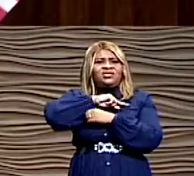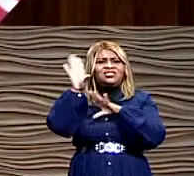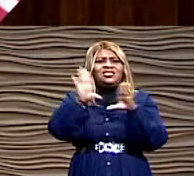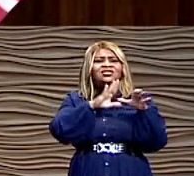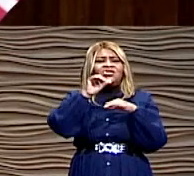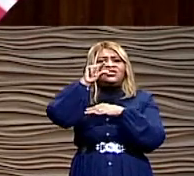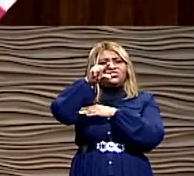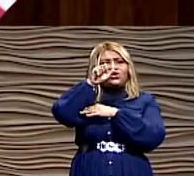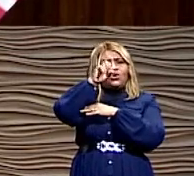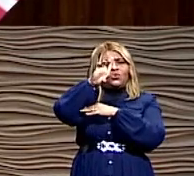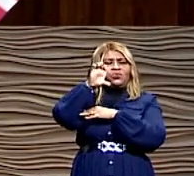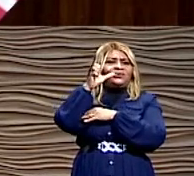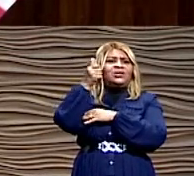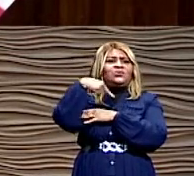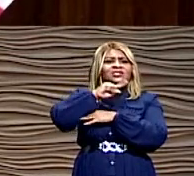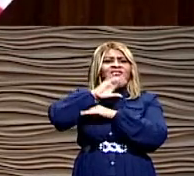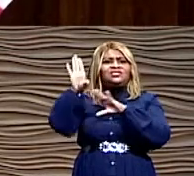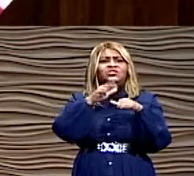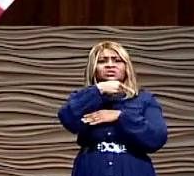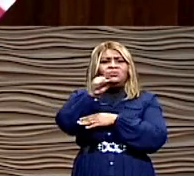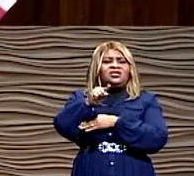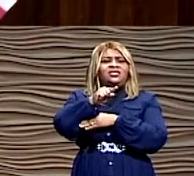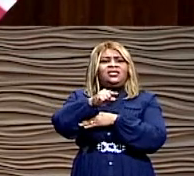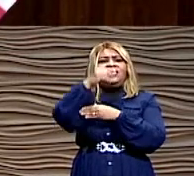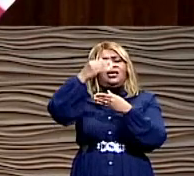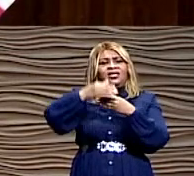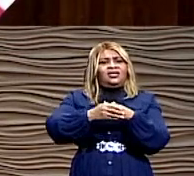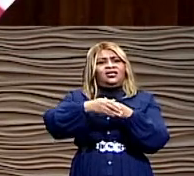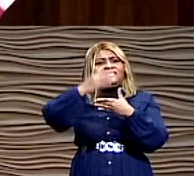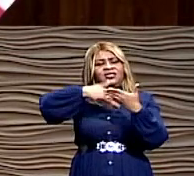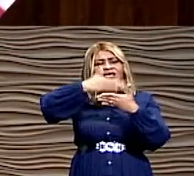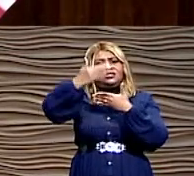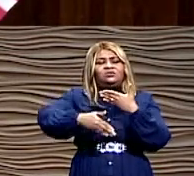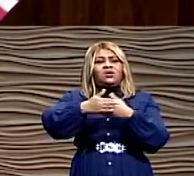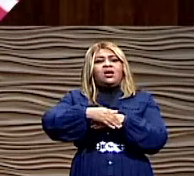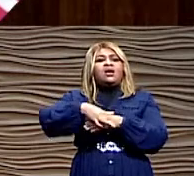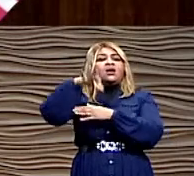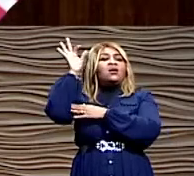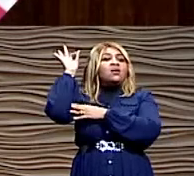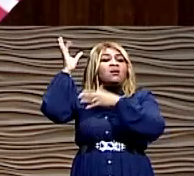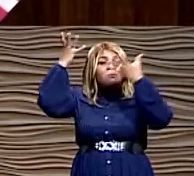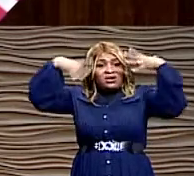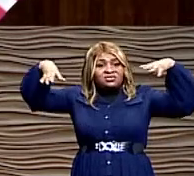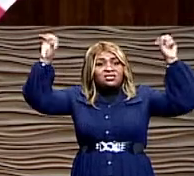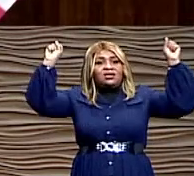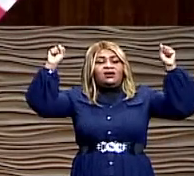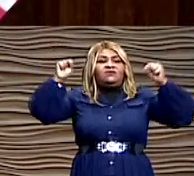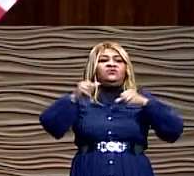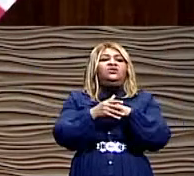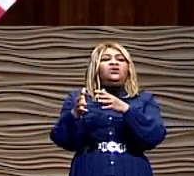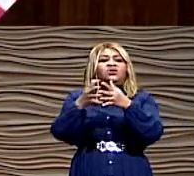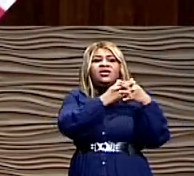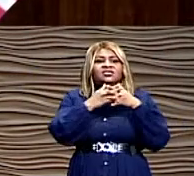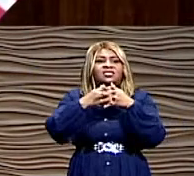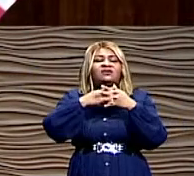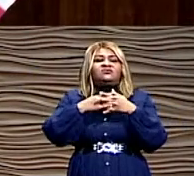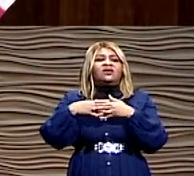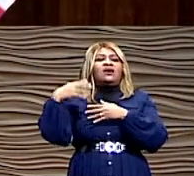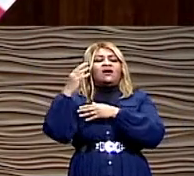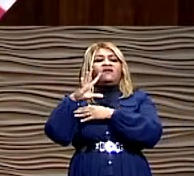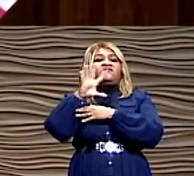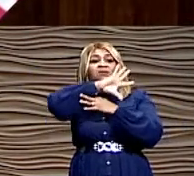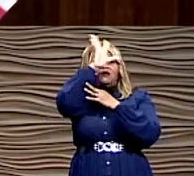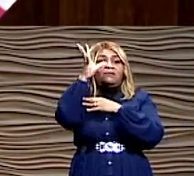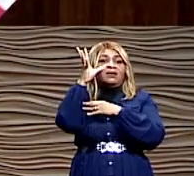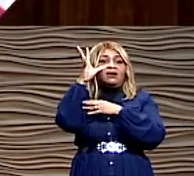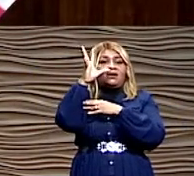we did it. You're gonna be the next President of the United States of America. On January 20th, 2021,